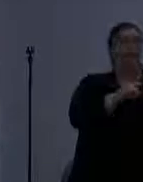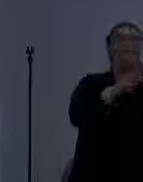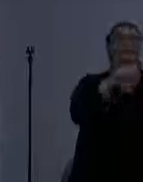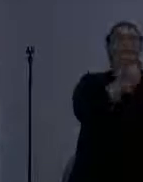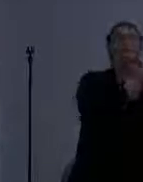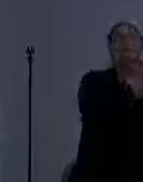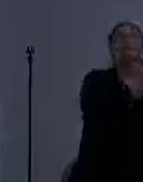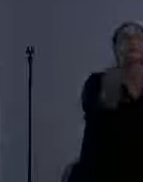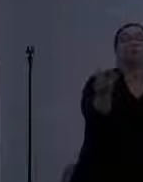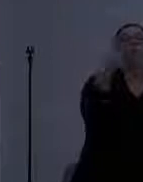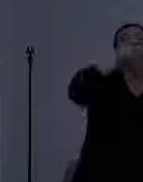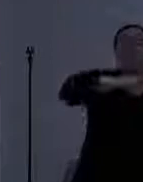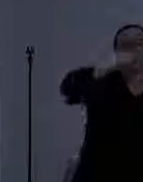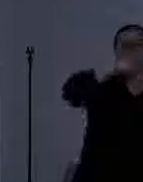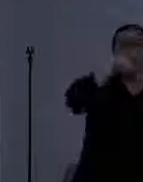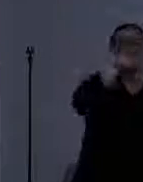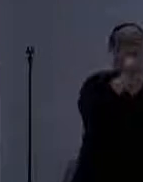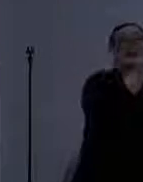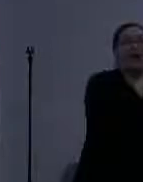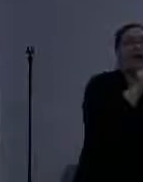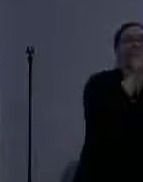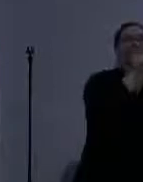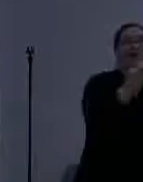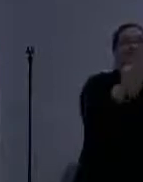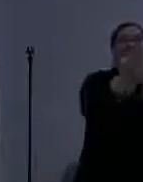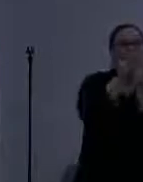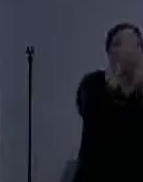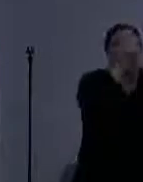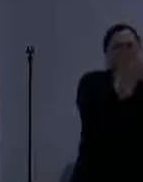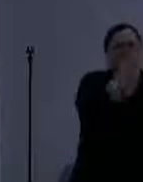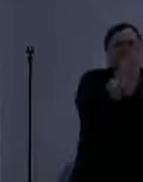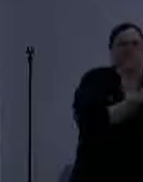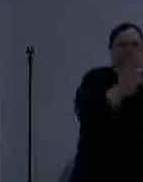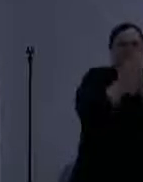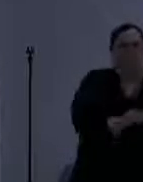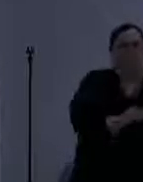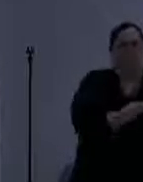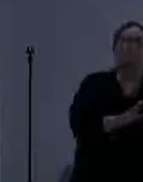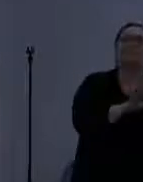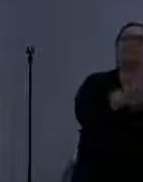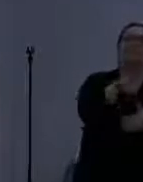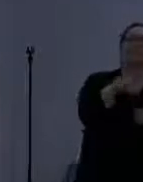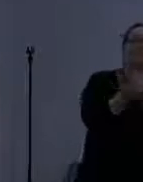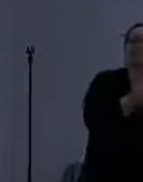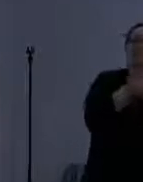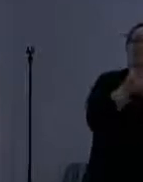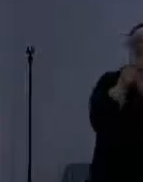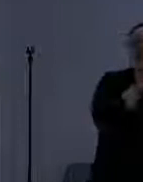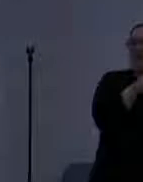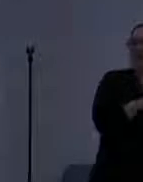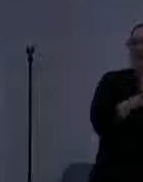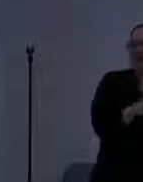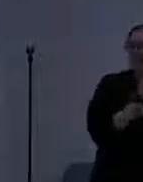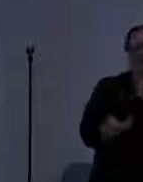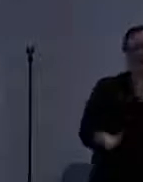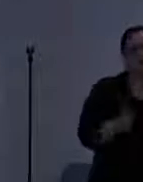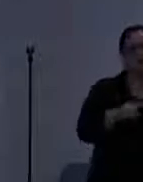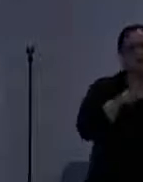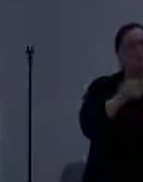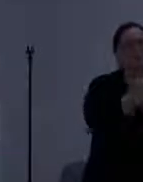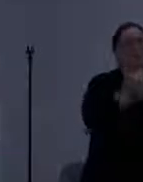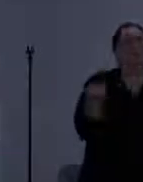That's actually about how we are involved and engaged with the community around us. It's things like